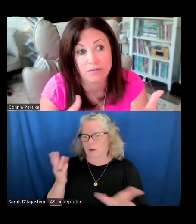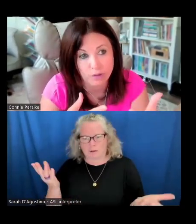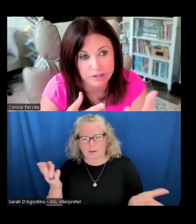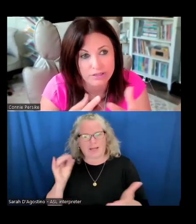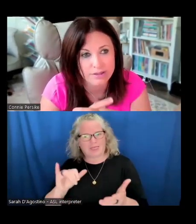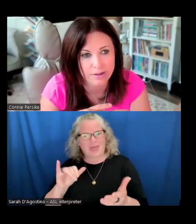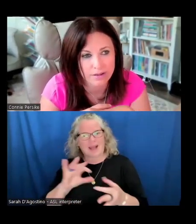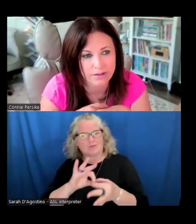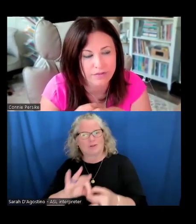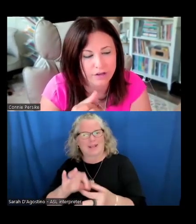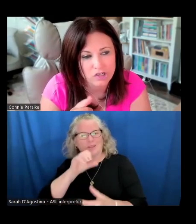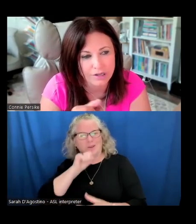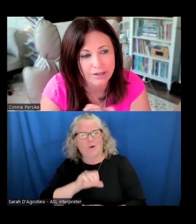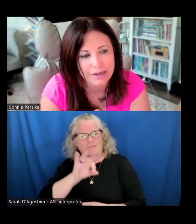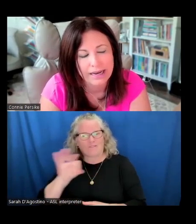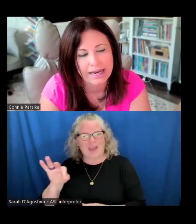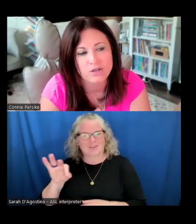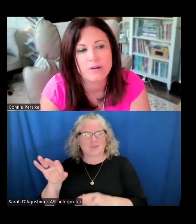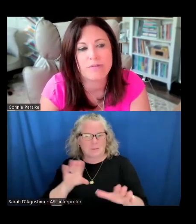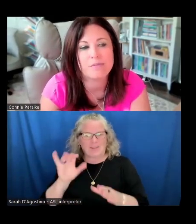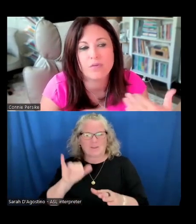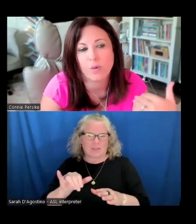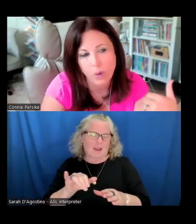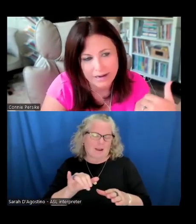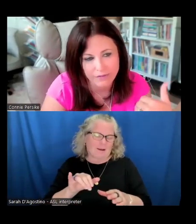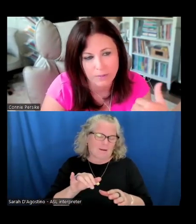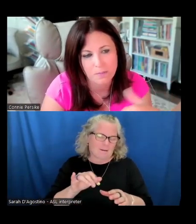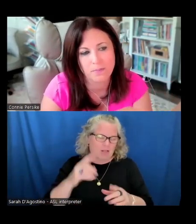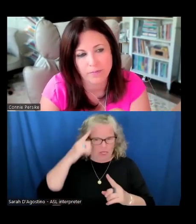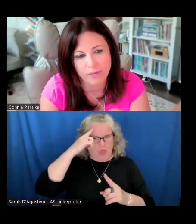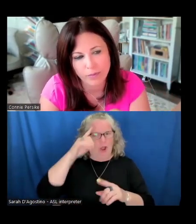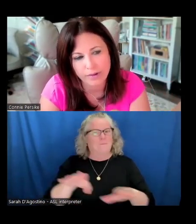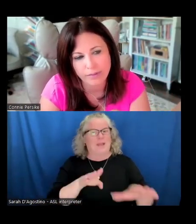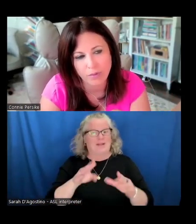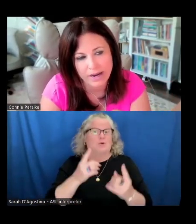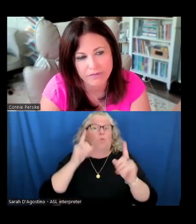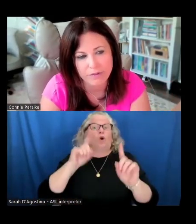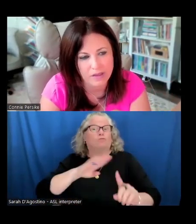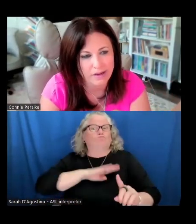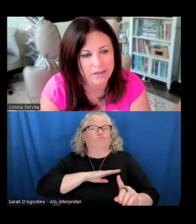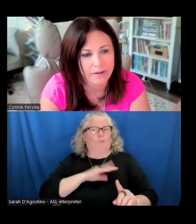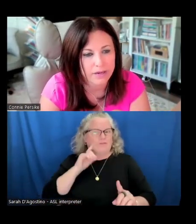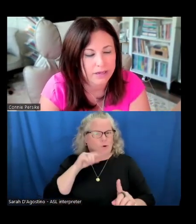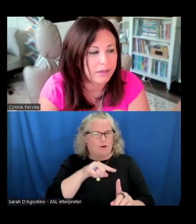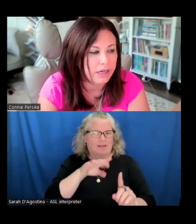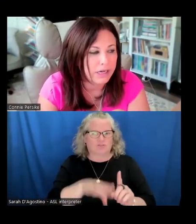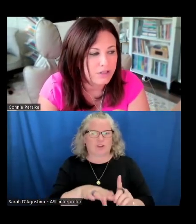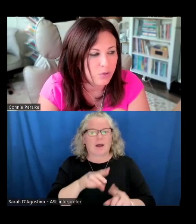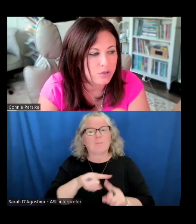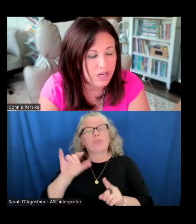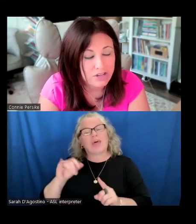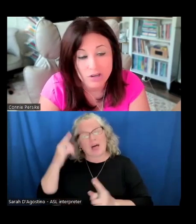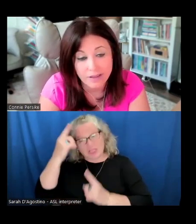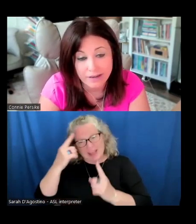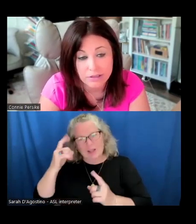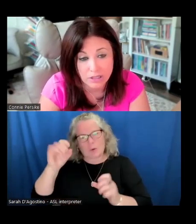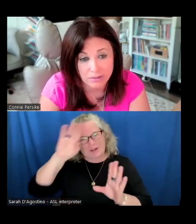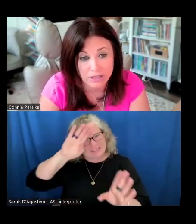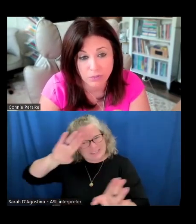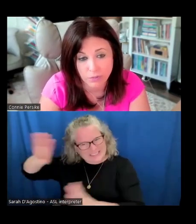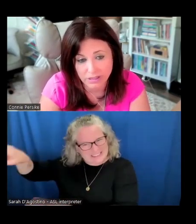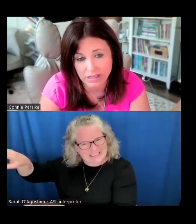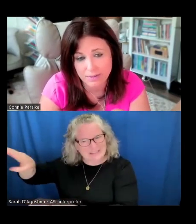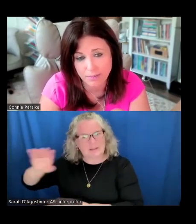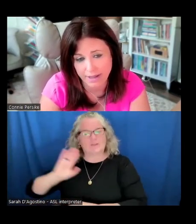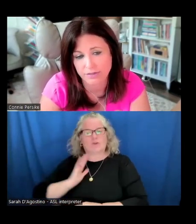because it reinforces the function. And so we want to move away from thinking that way. And so changing our language can